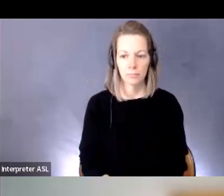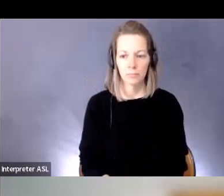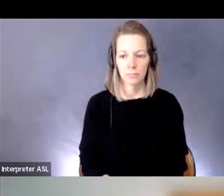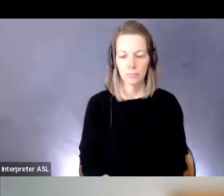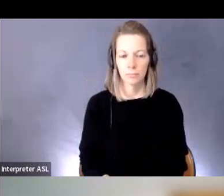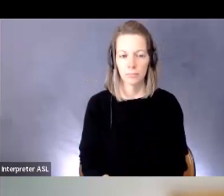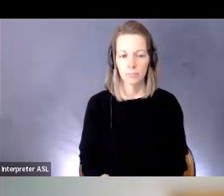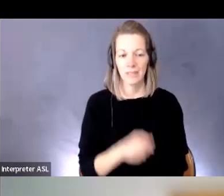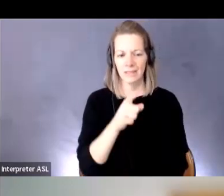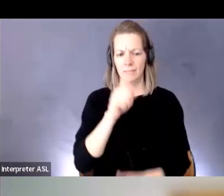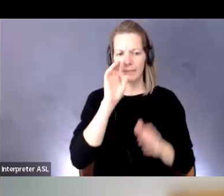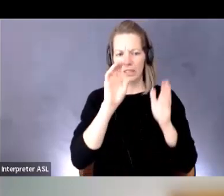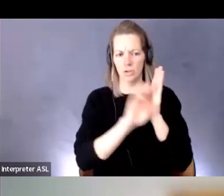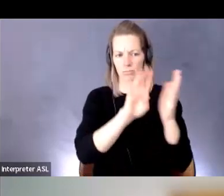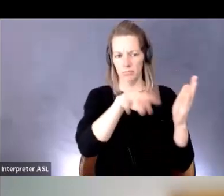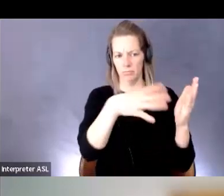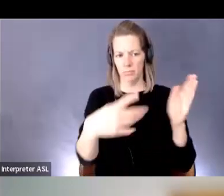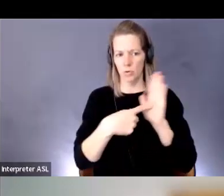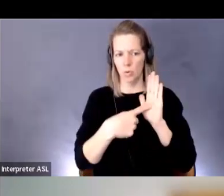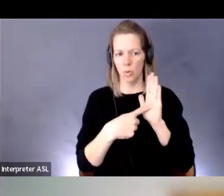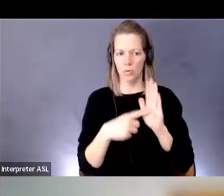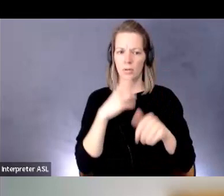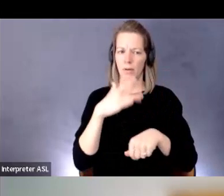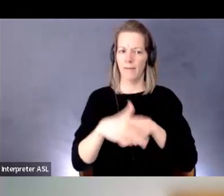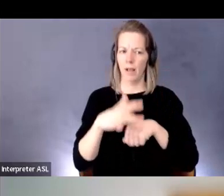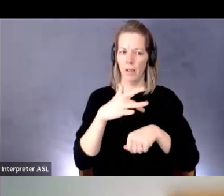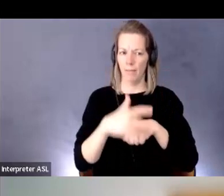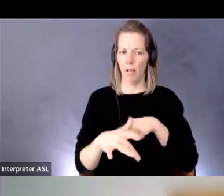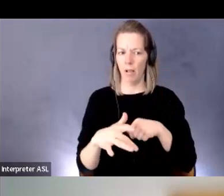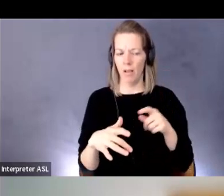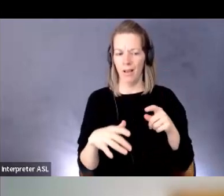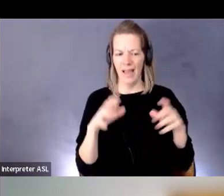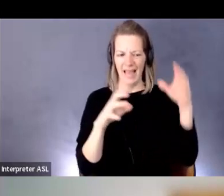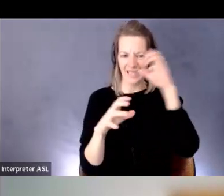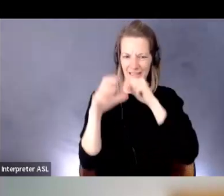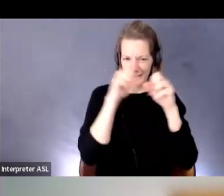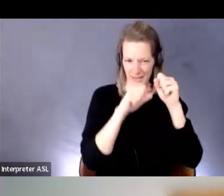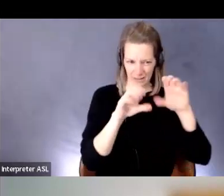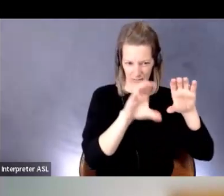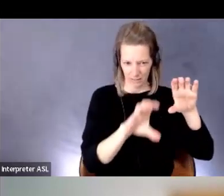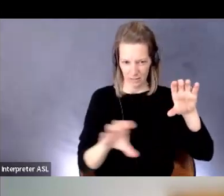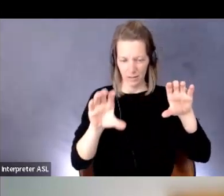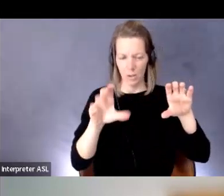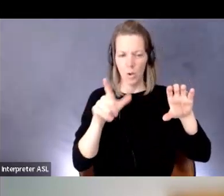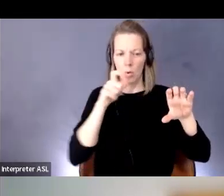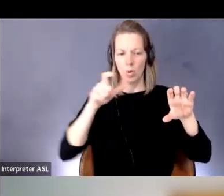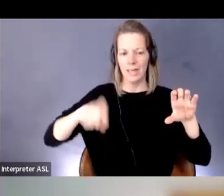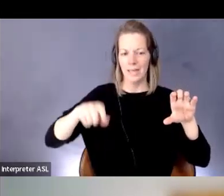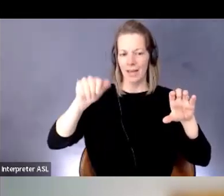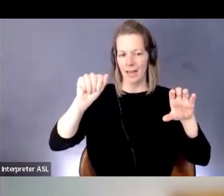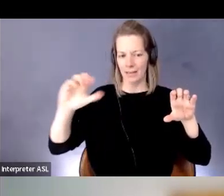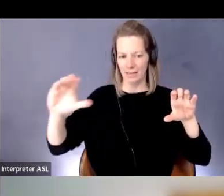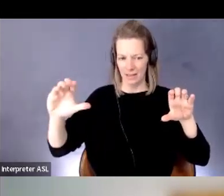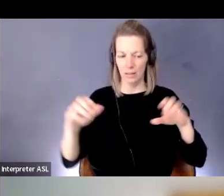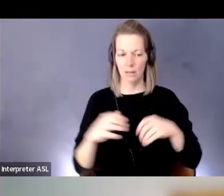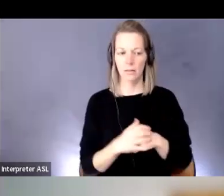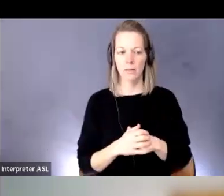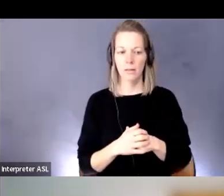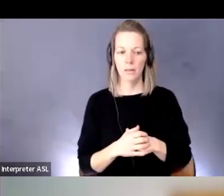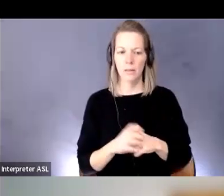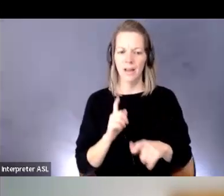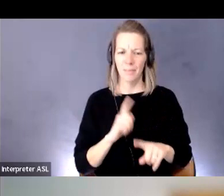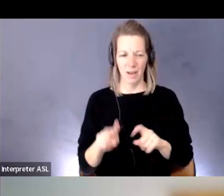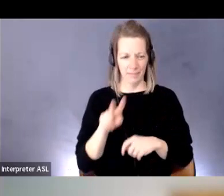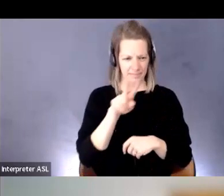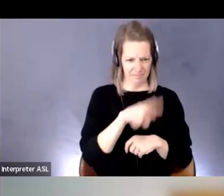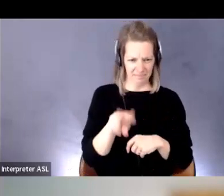This graphic shows available estimates of the number of people with a certain condition who are likely to need AAC. But it raises more